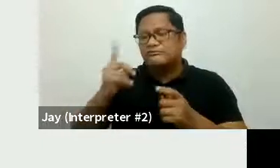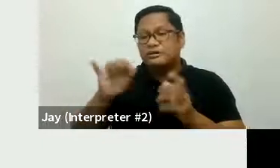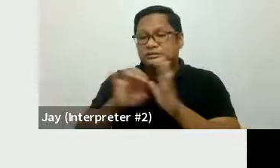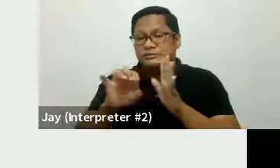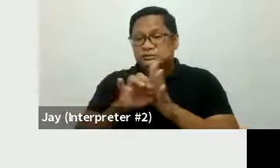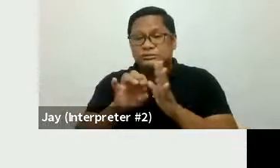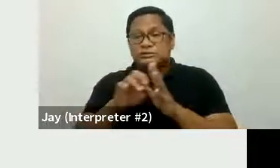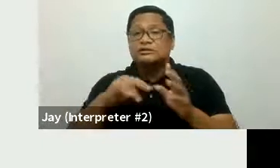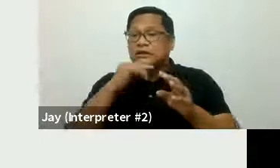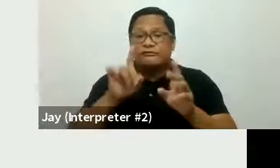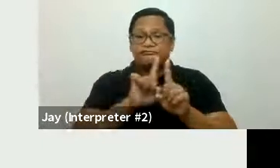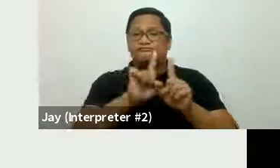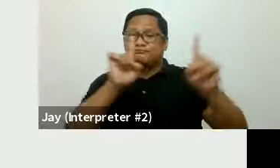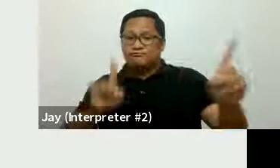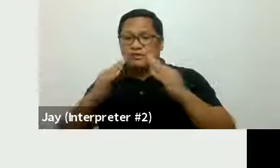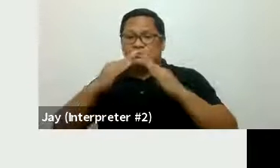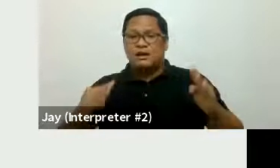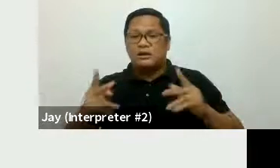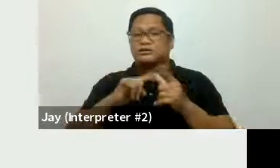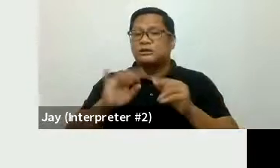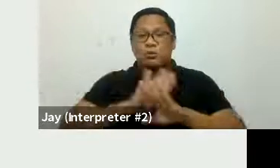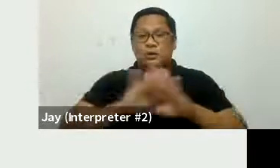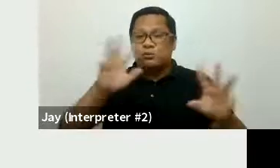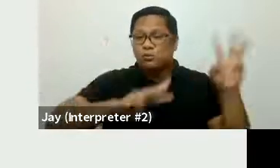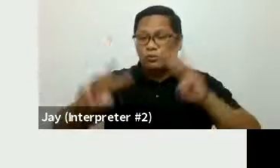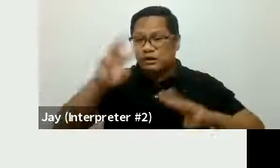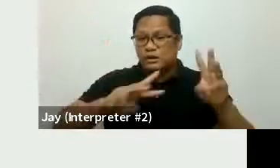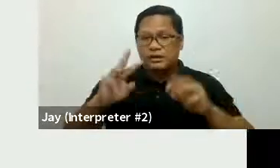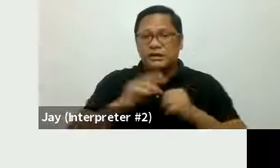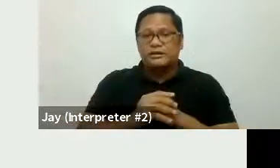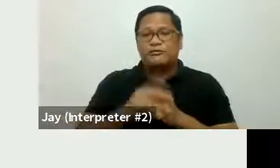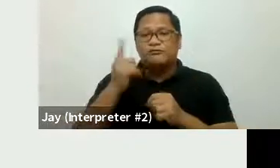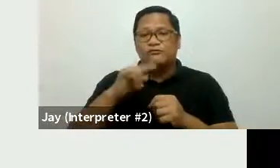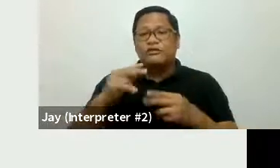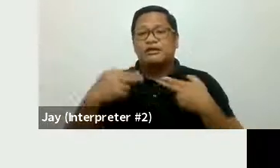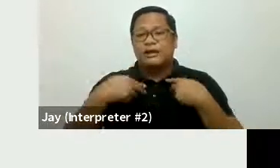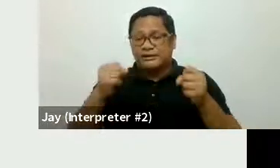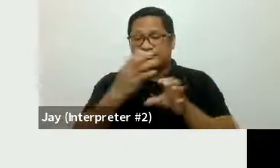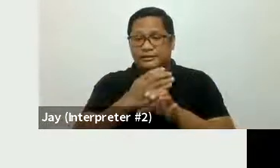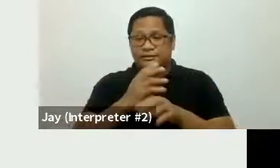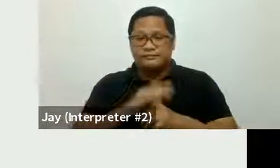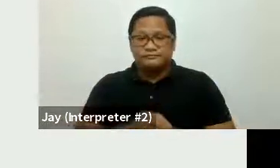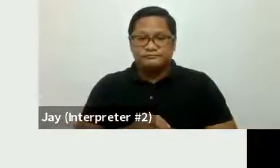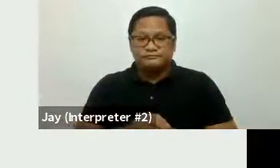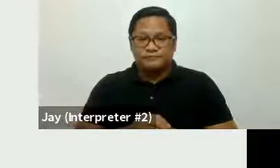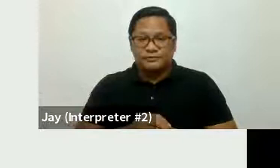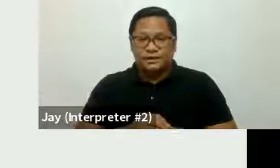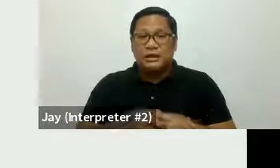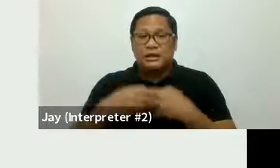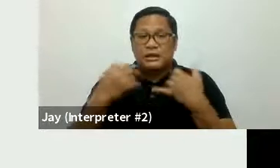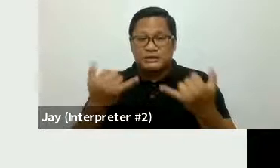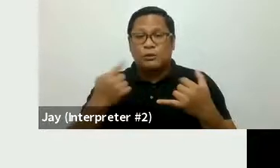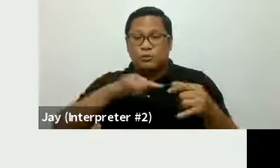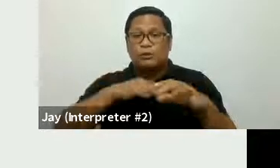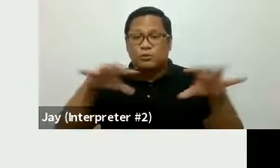from their homes and not needing to worry about expenses for their healthcare. So how are we working towards